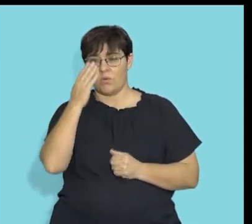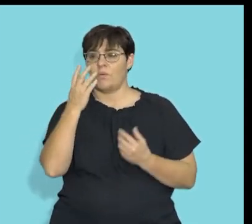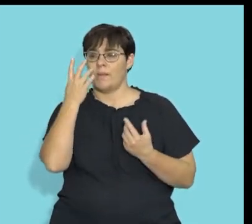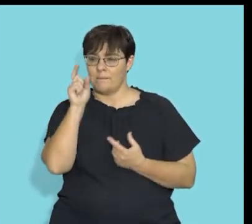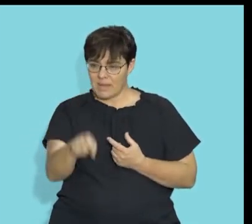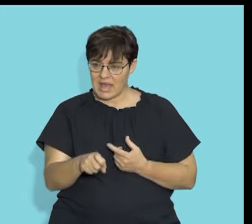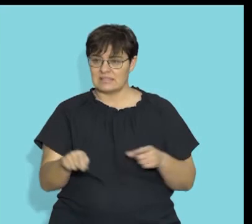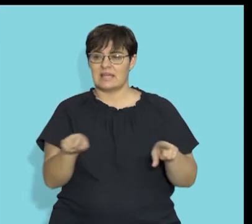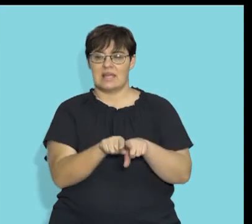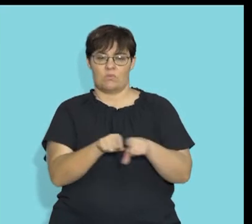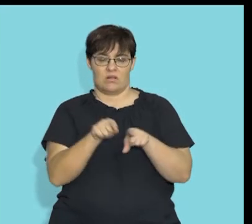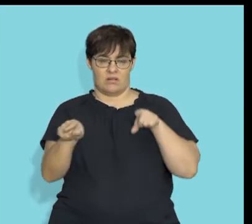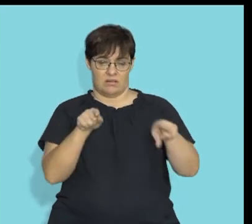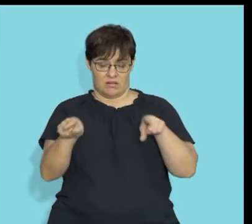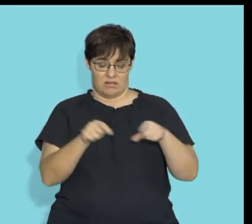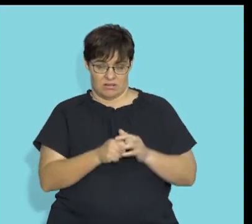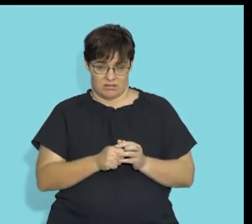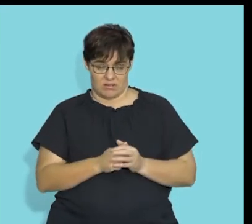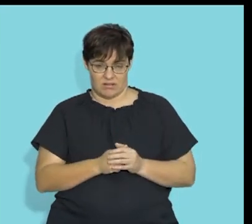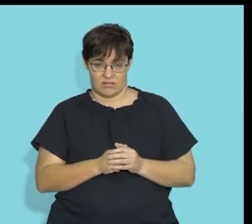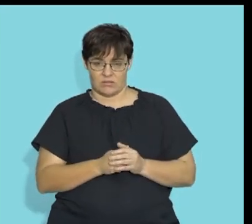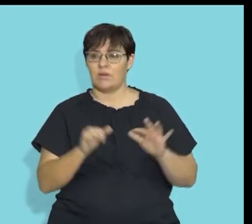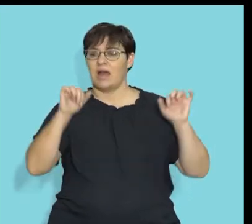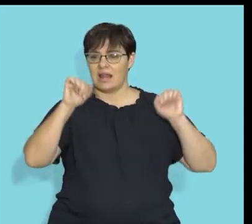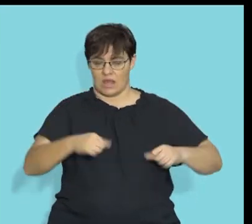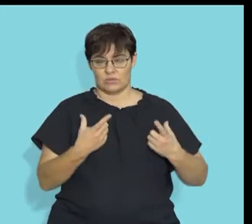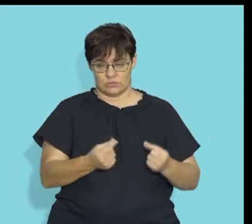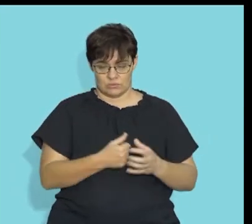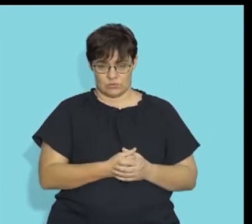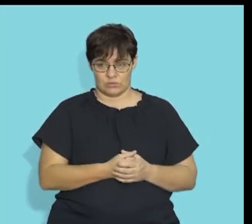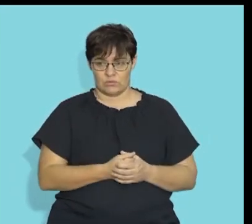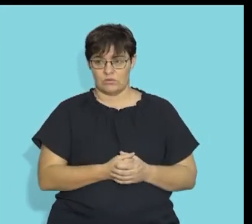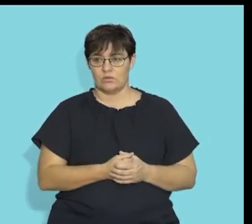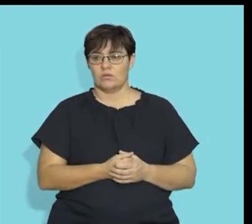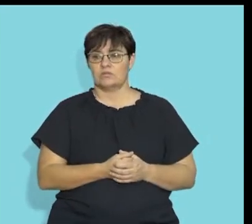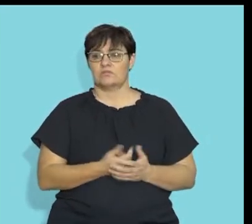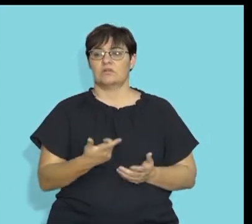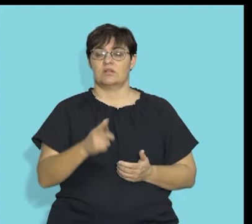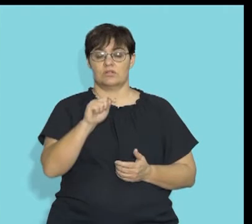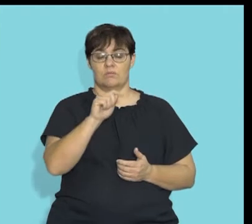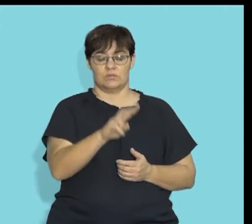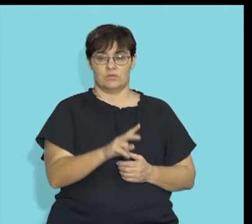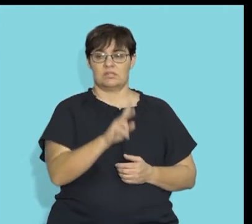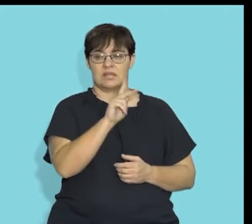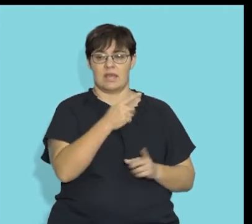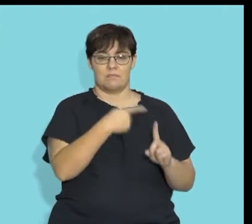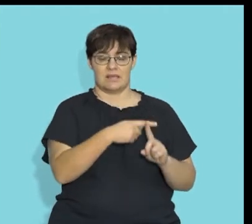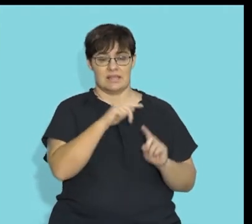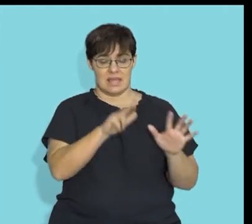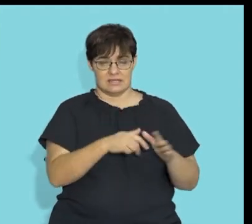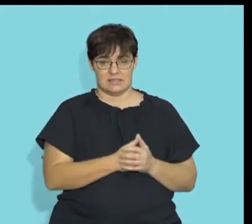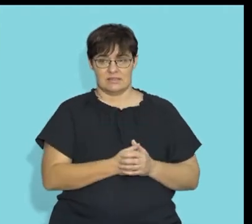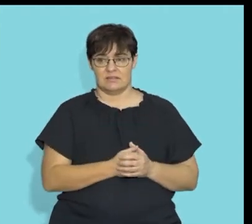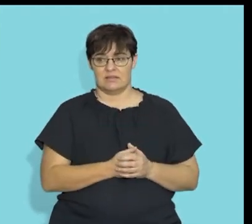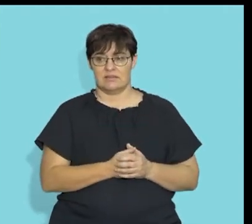differences have to be equal to each other, so I am allowed to do this. So if I substitute in term 2, it's k plus